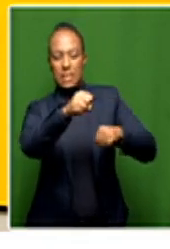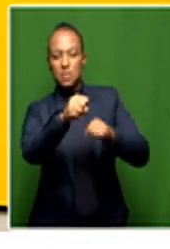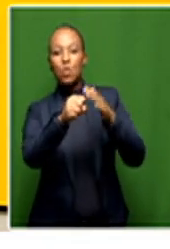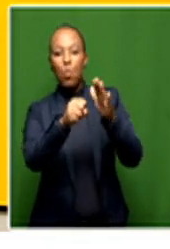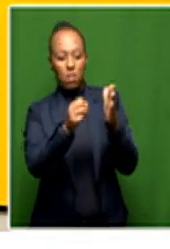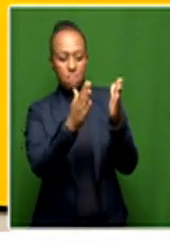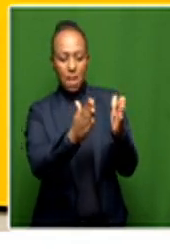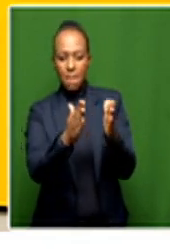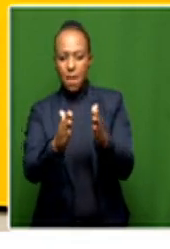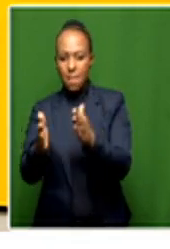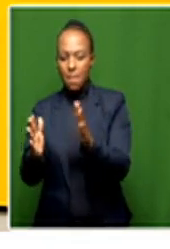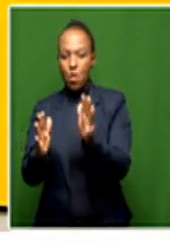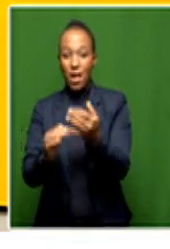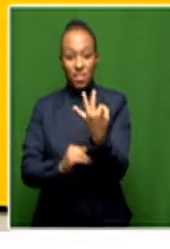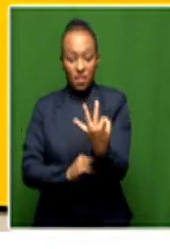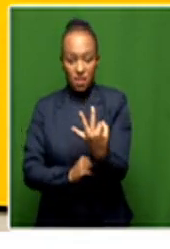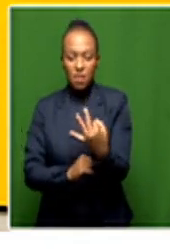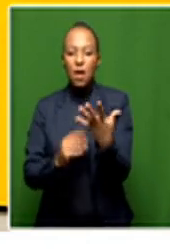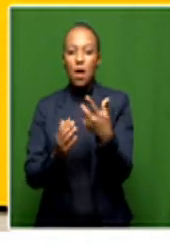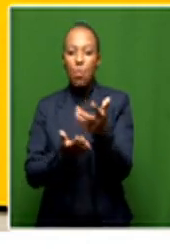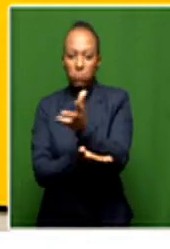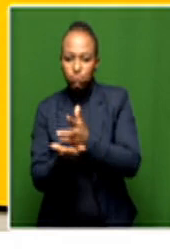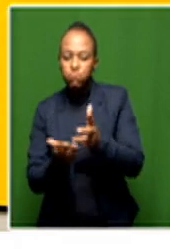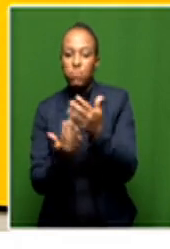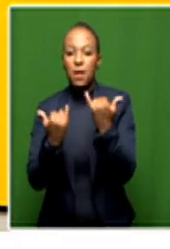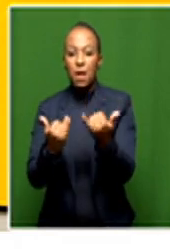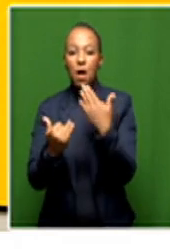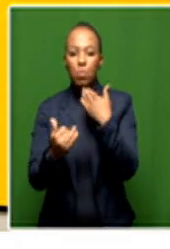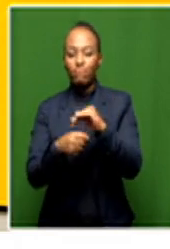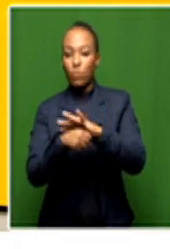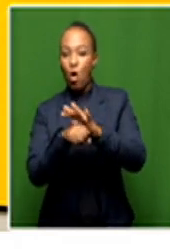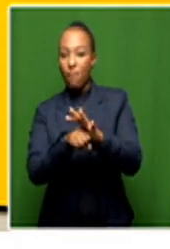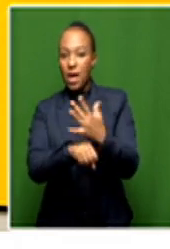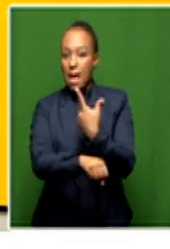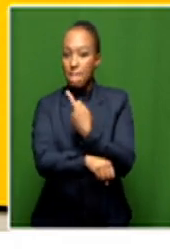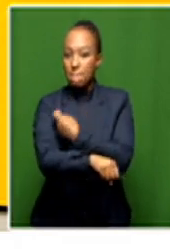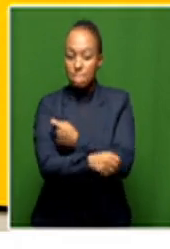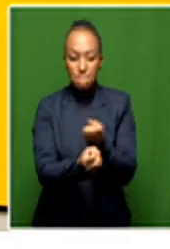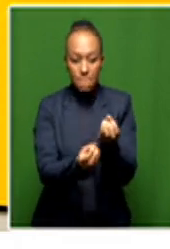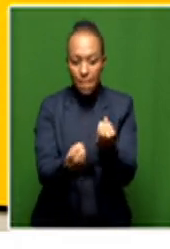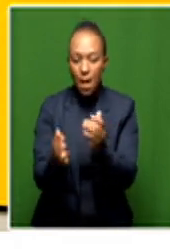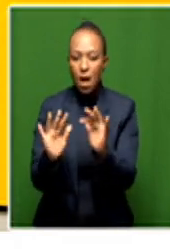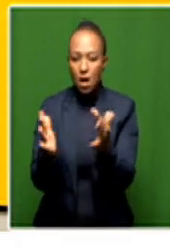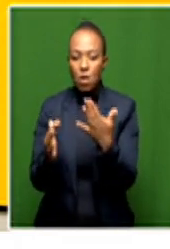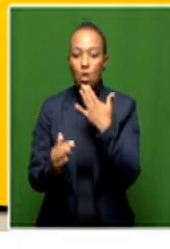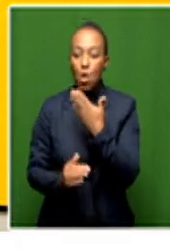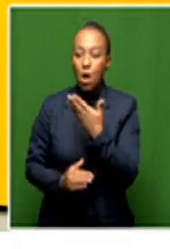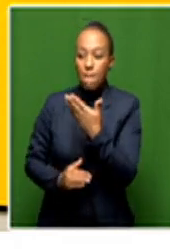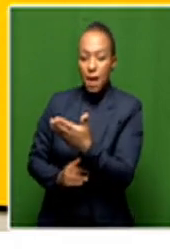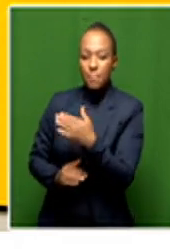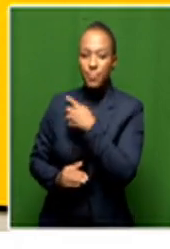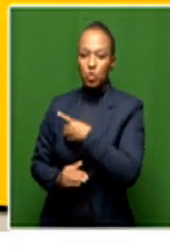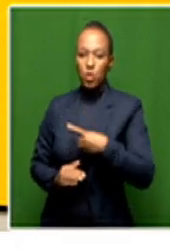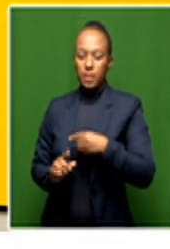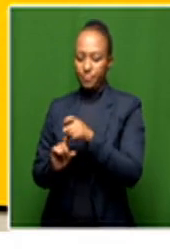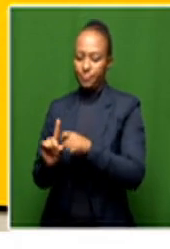3 phases. Let's discuss this now and the rollout strategy as well as all of its guidelines. We're joined by Dr Angelique Coetzee,